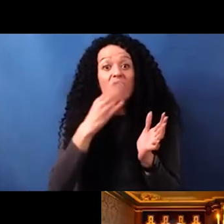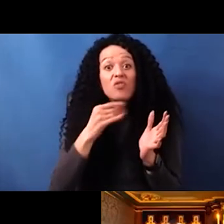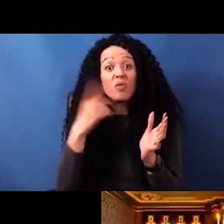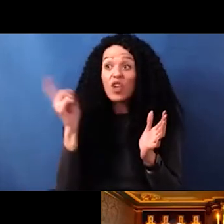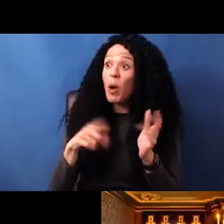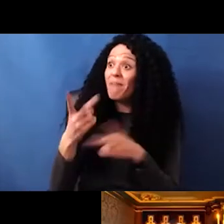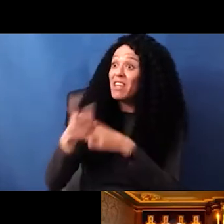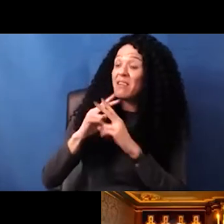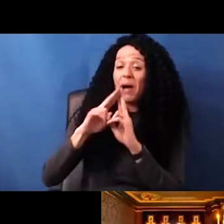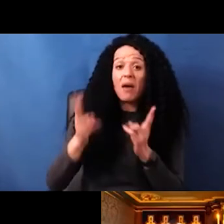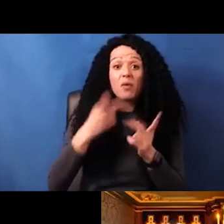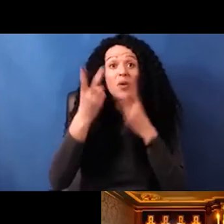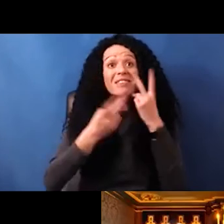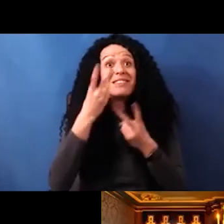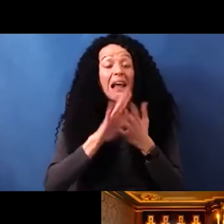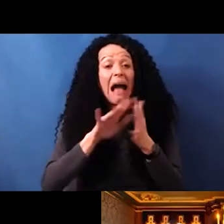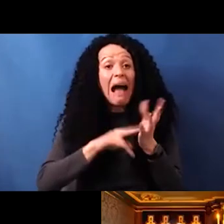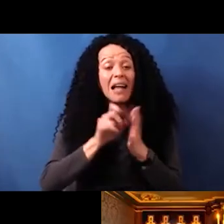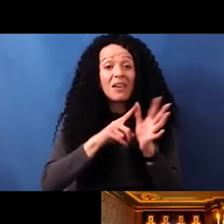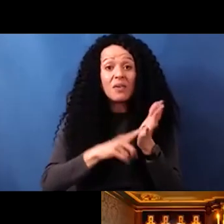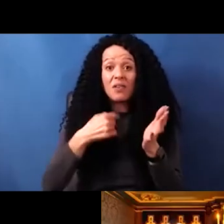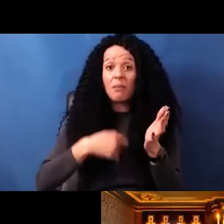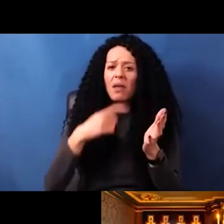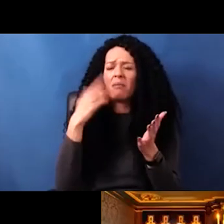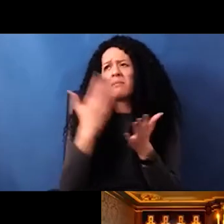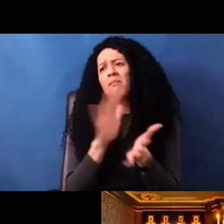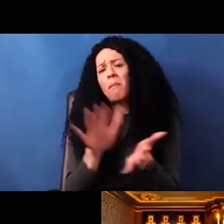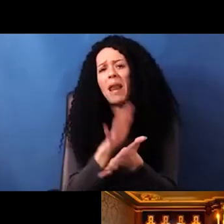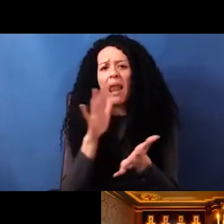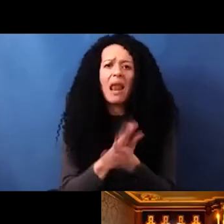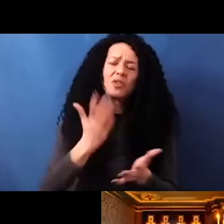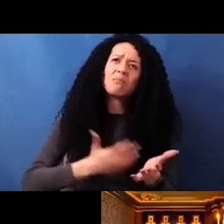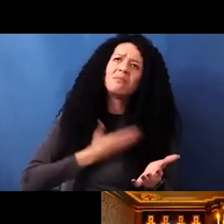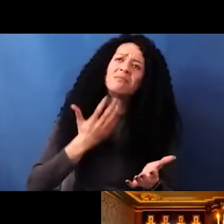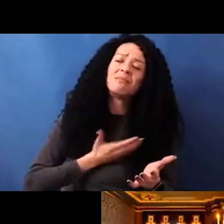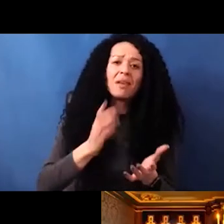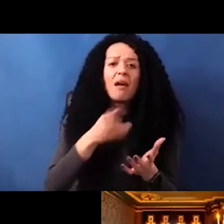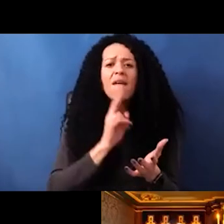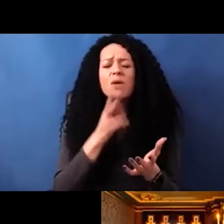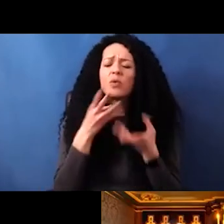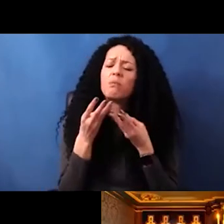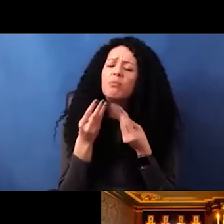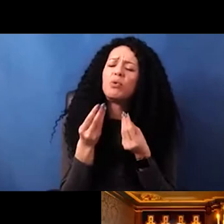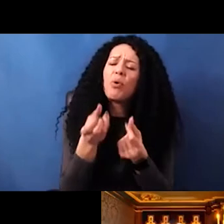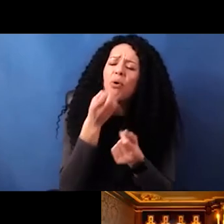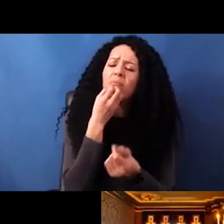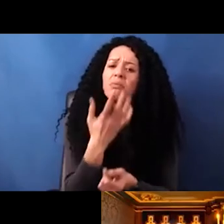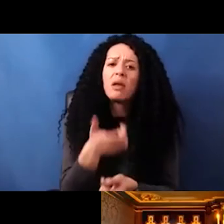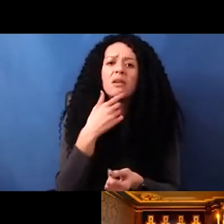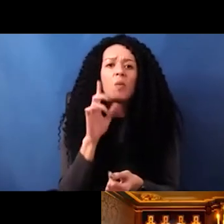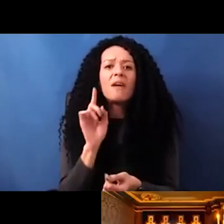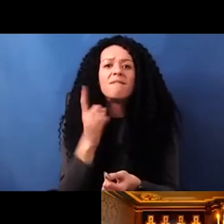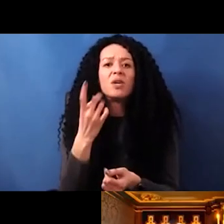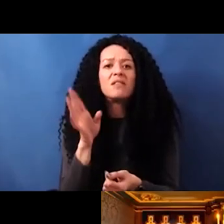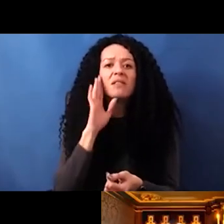my house and sing Handel to me. It was a real pleasure, and her voice was as pure and silvery as when I first heard